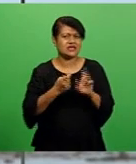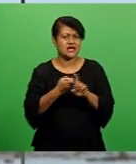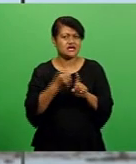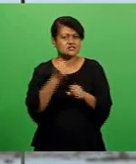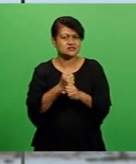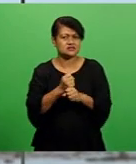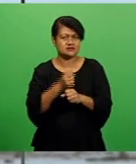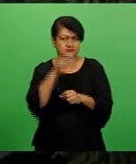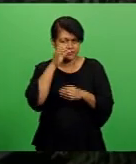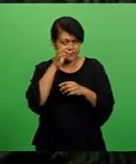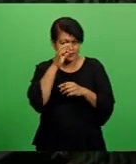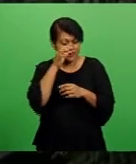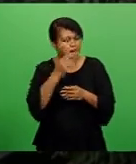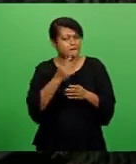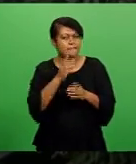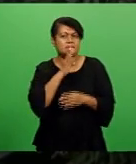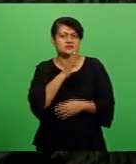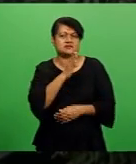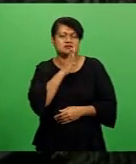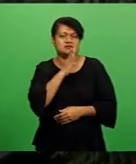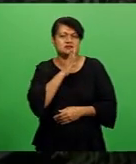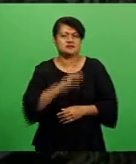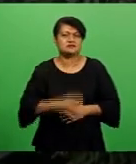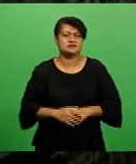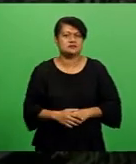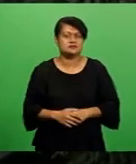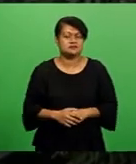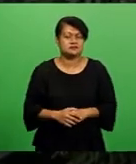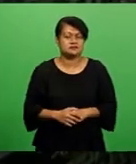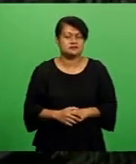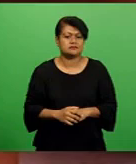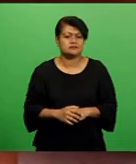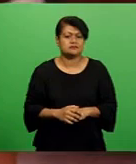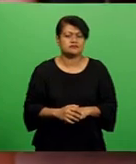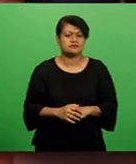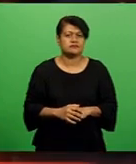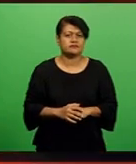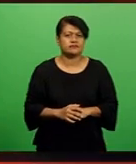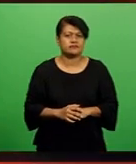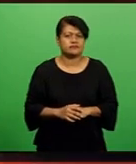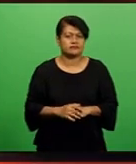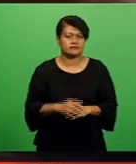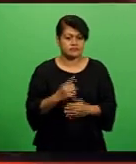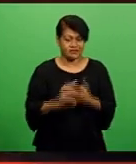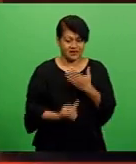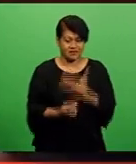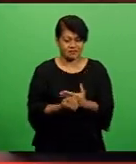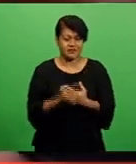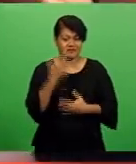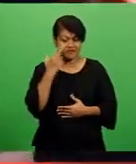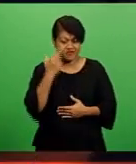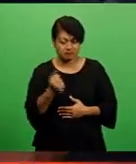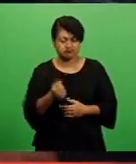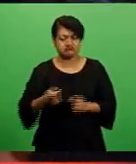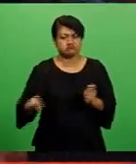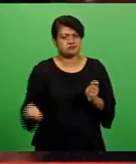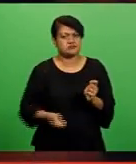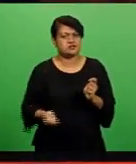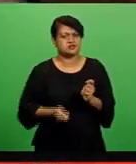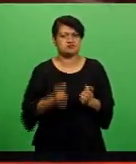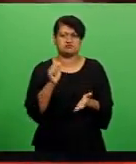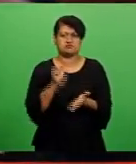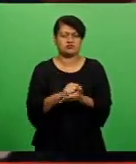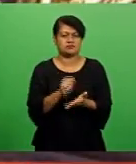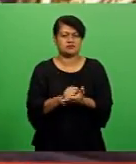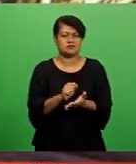station. If there's any wrongdoing, you face the full brunt of it. Police officers have been warned that items